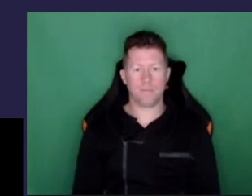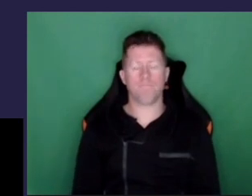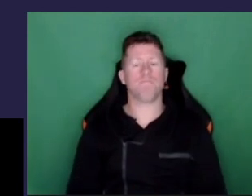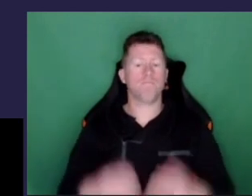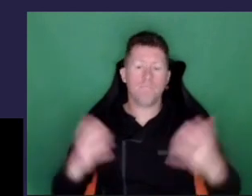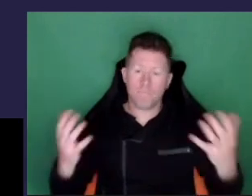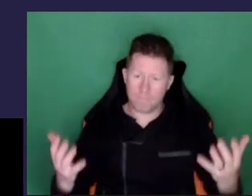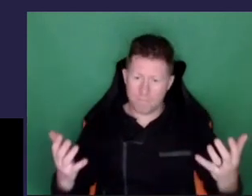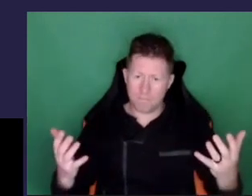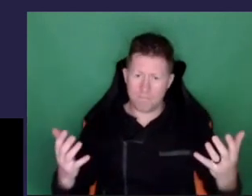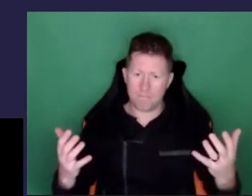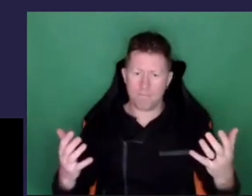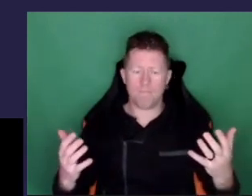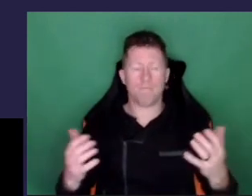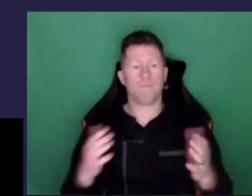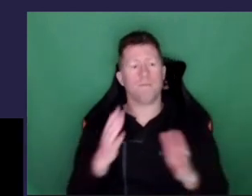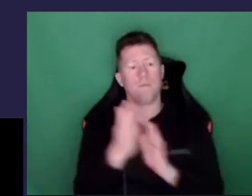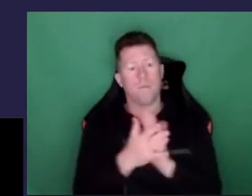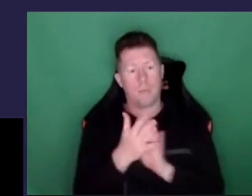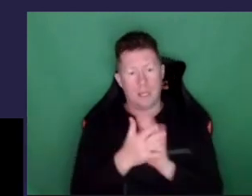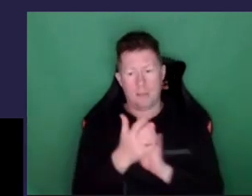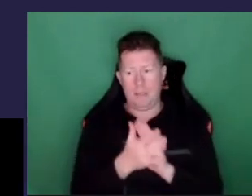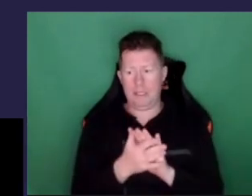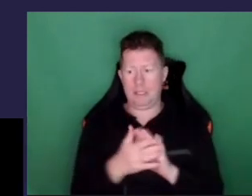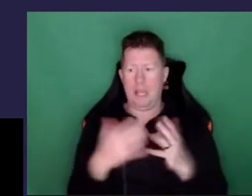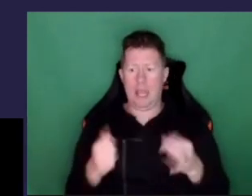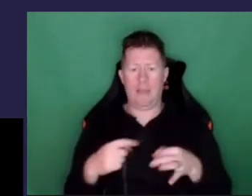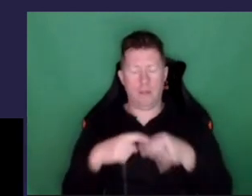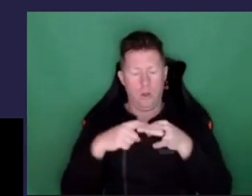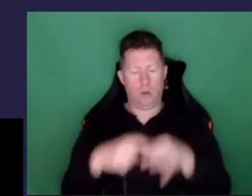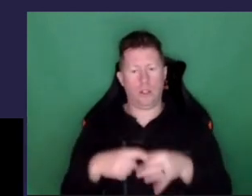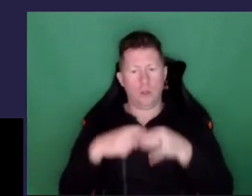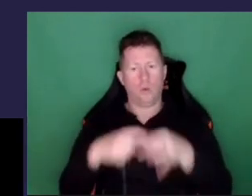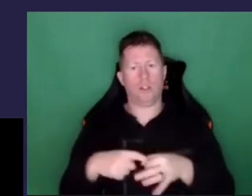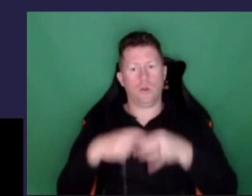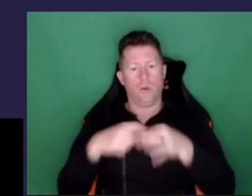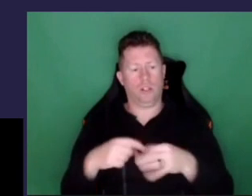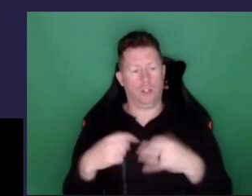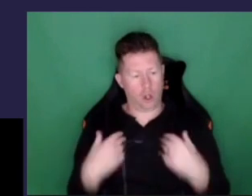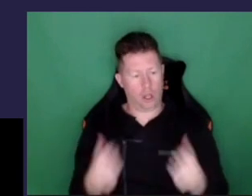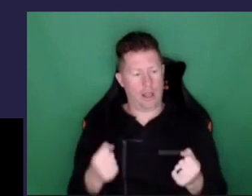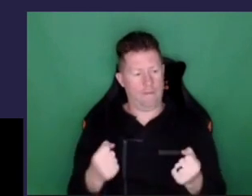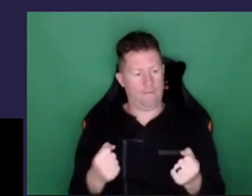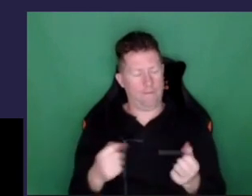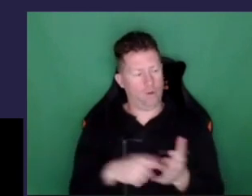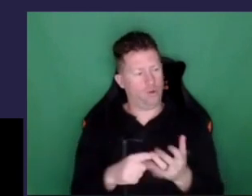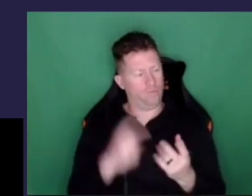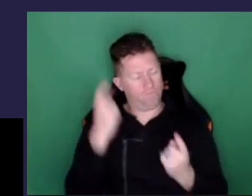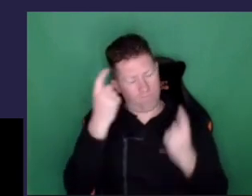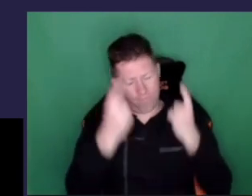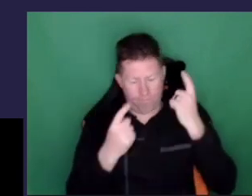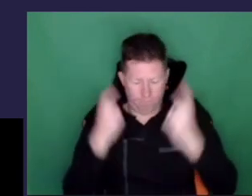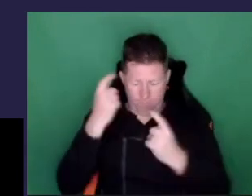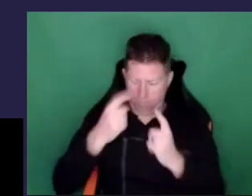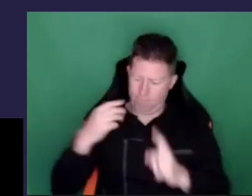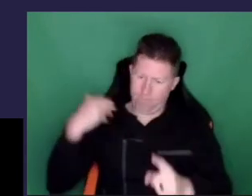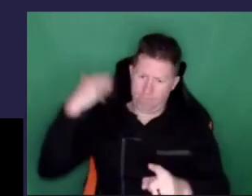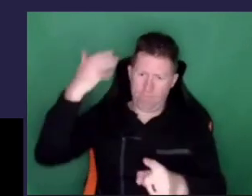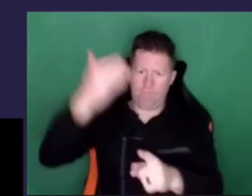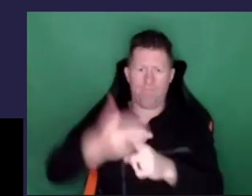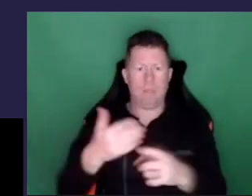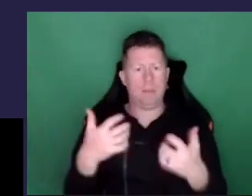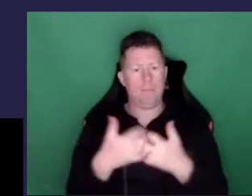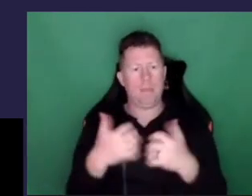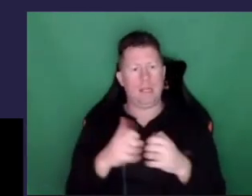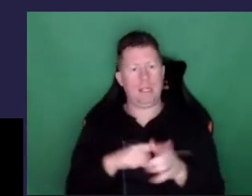So, in broad terms, there have been a bunch of questions that I've used to kind of think about things over the years. Here are two